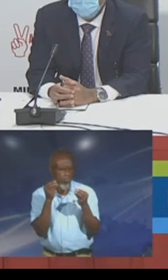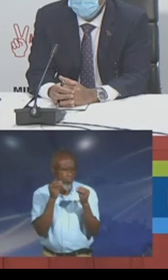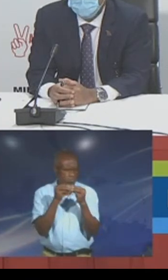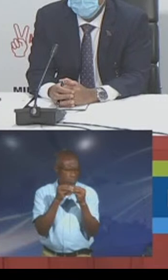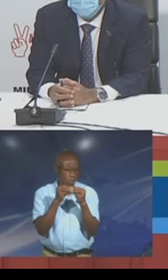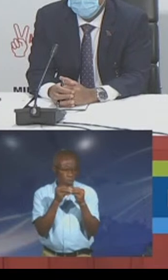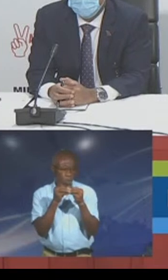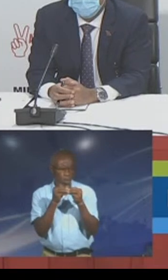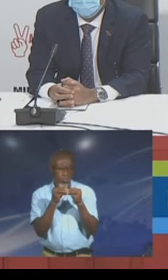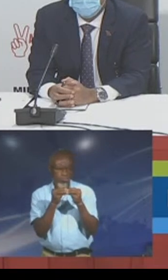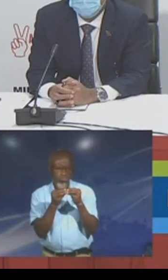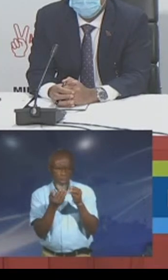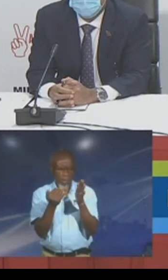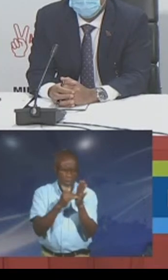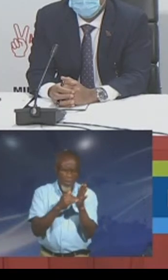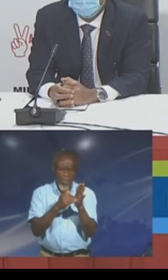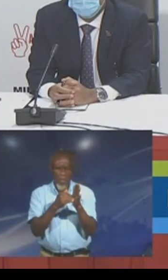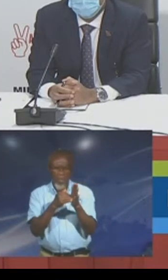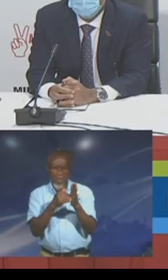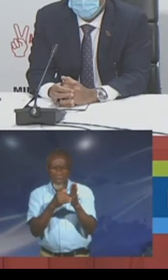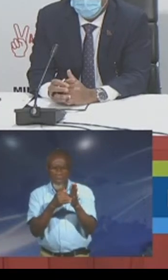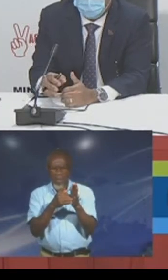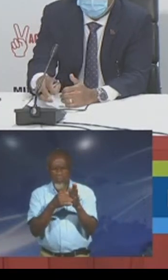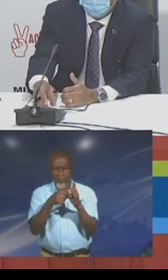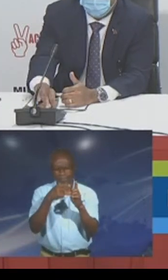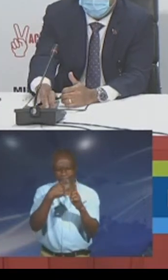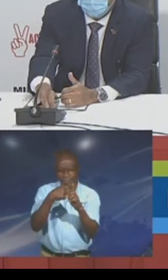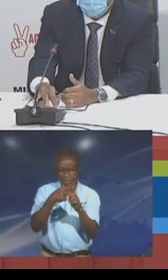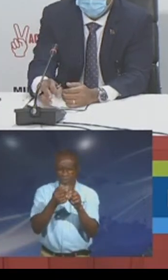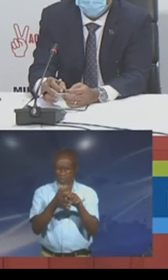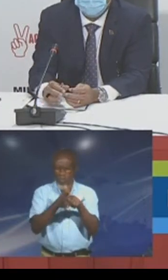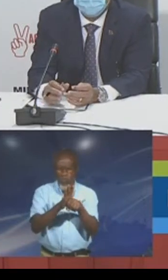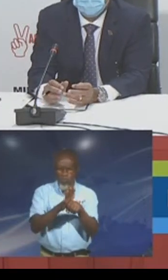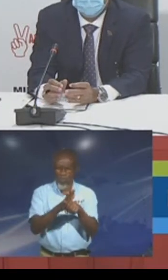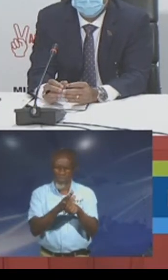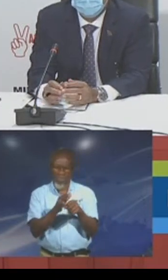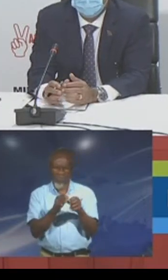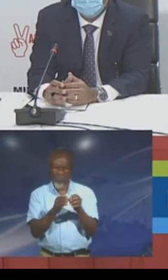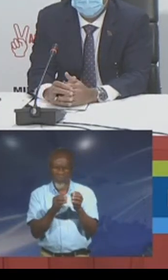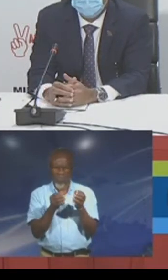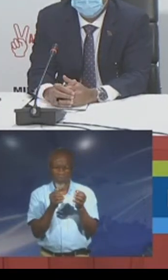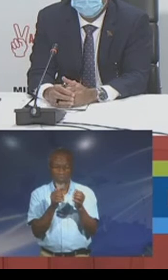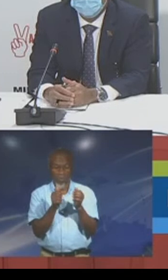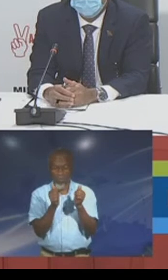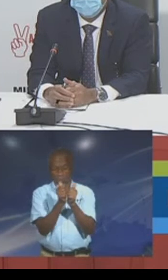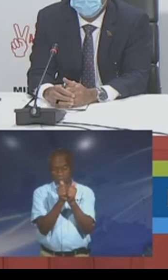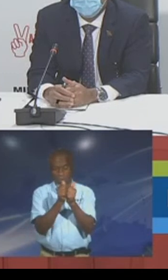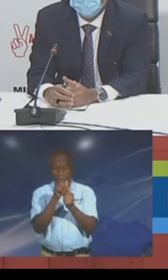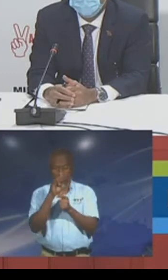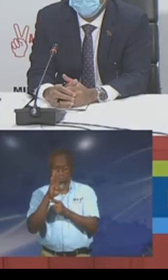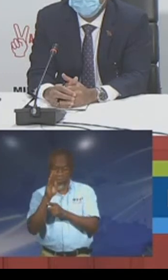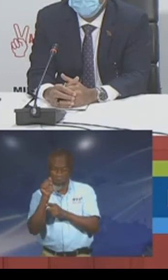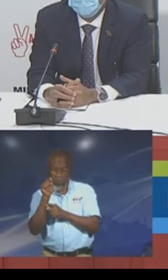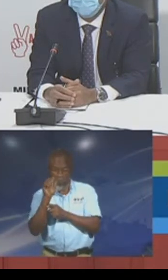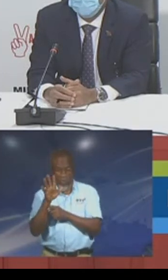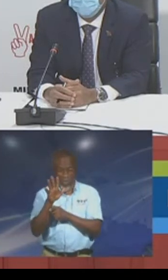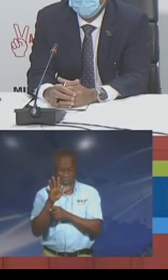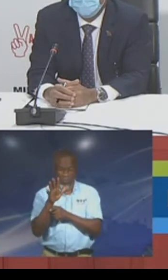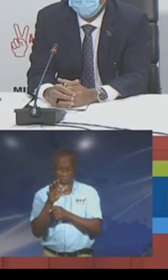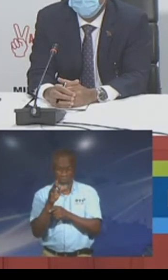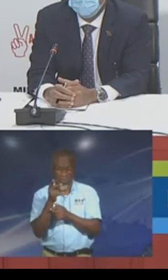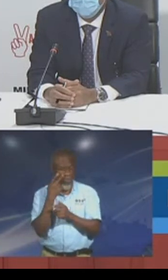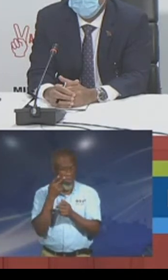reinfections with the BA2 and the BA5 now? You know, more people are, have been reinfected once, 2 or 3 times